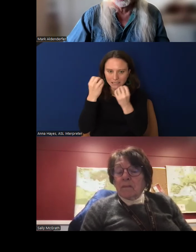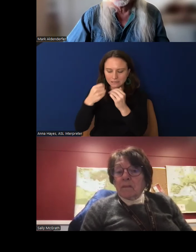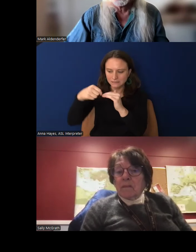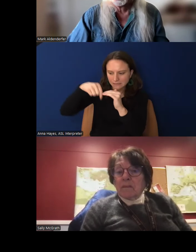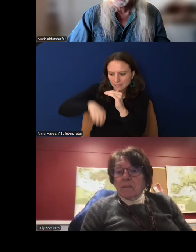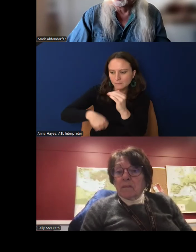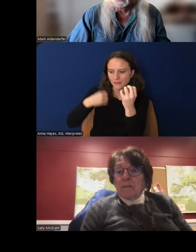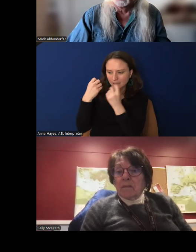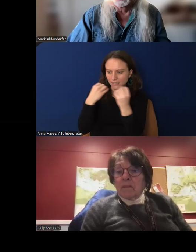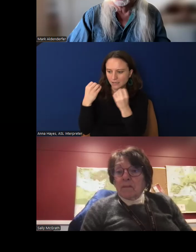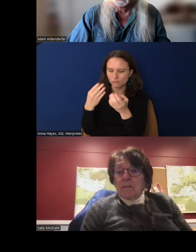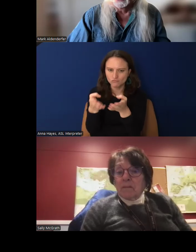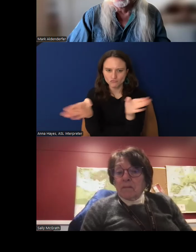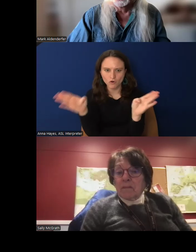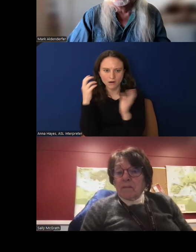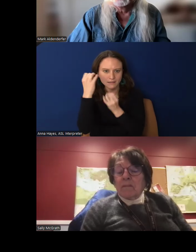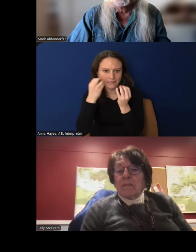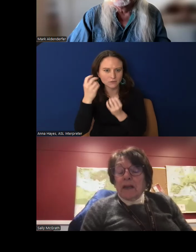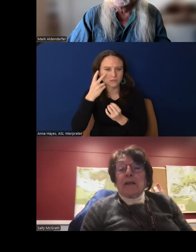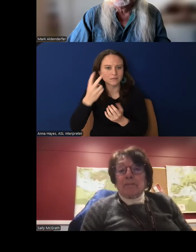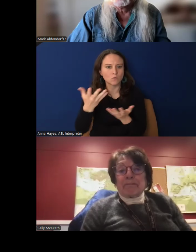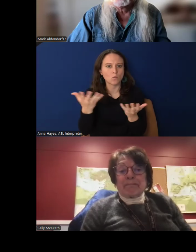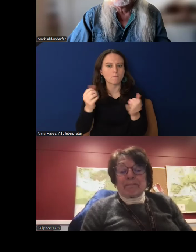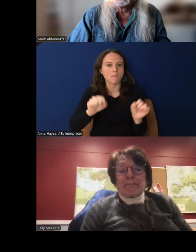many sources as we can possibly manage.